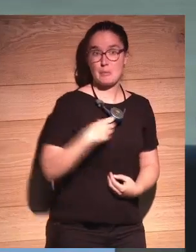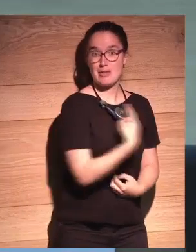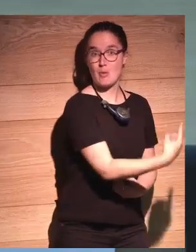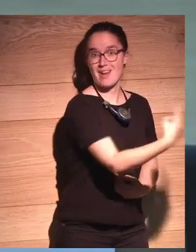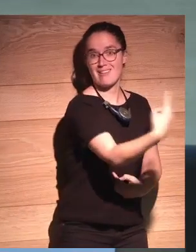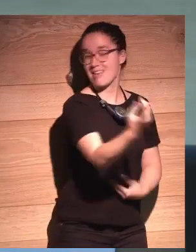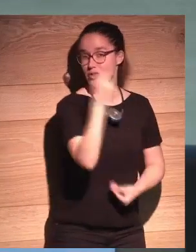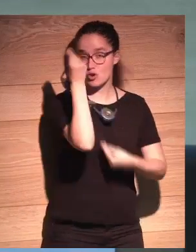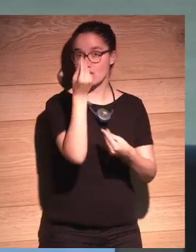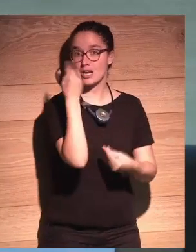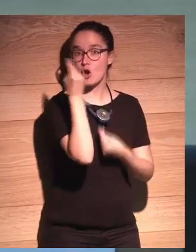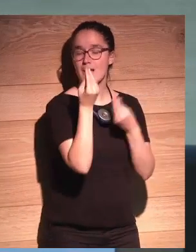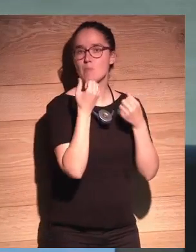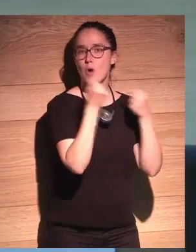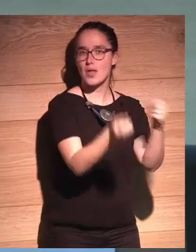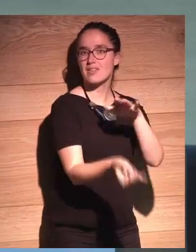able to